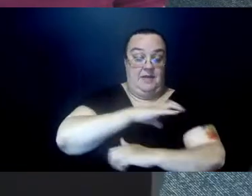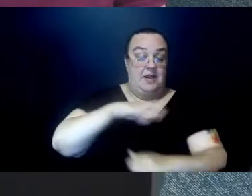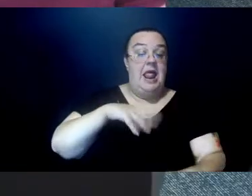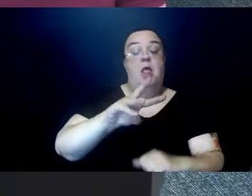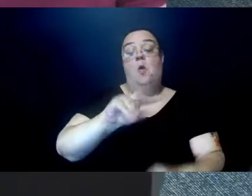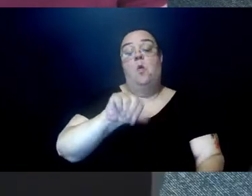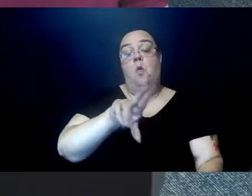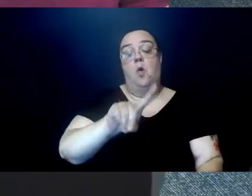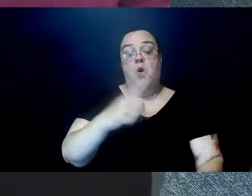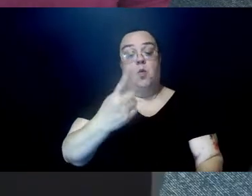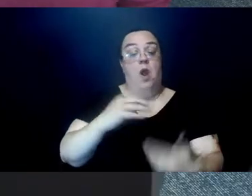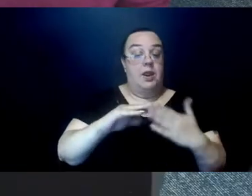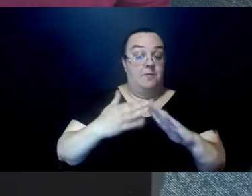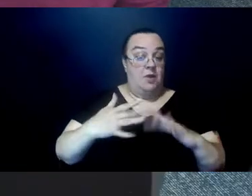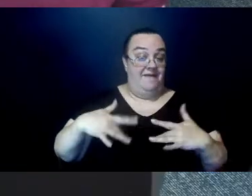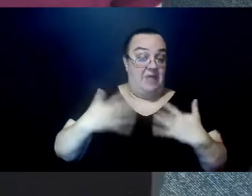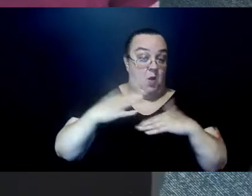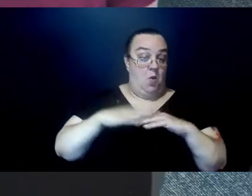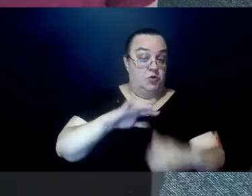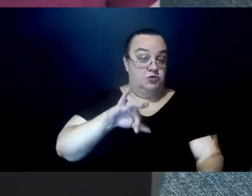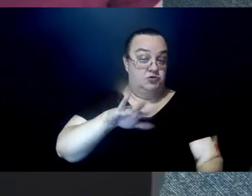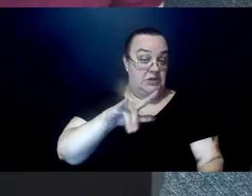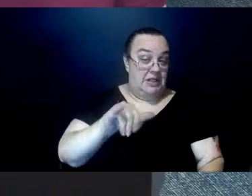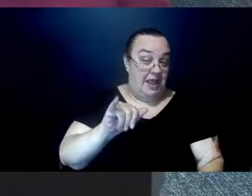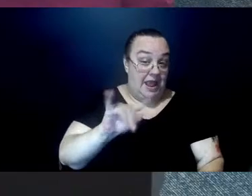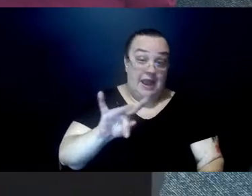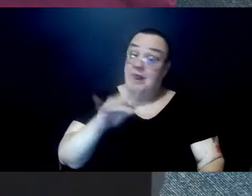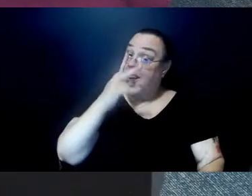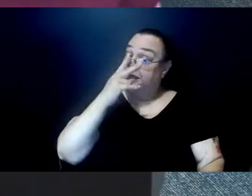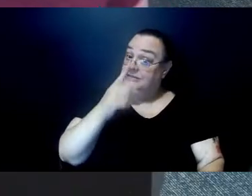event on July 18th. See you there.